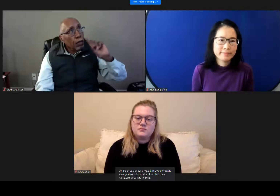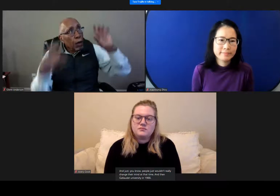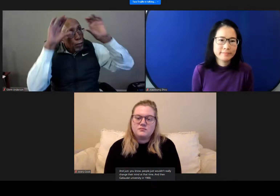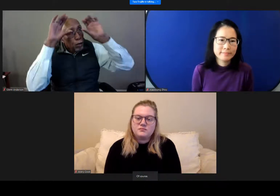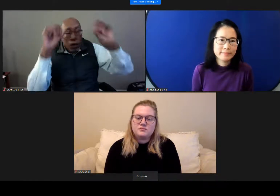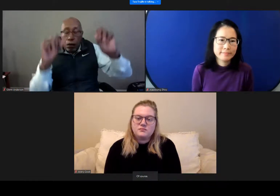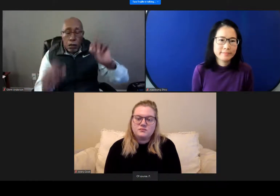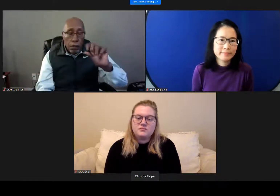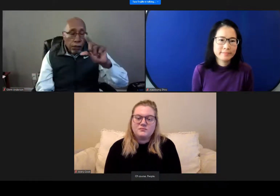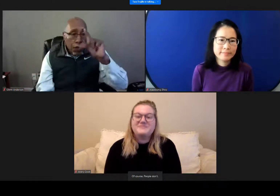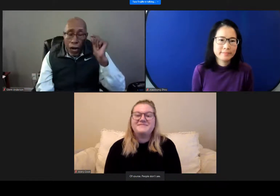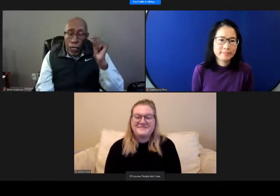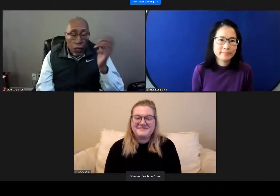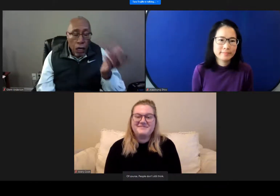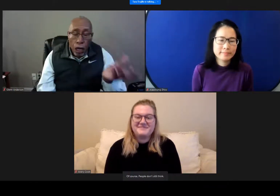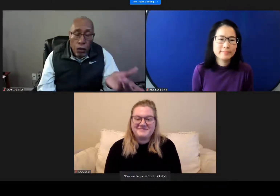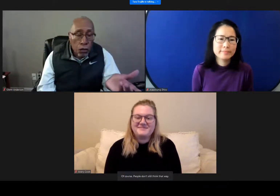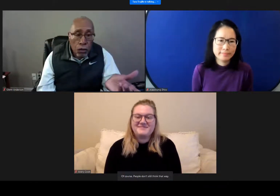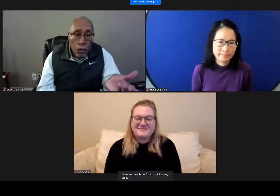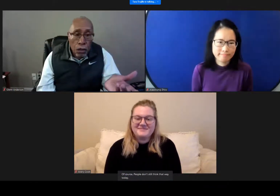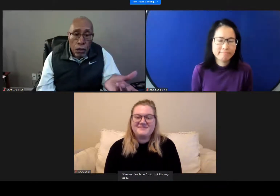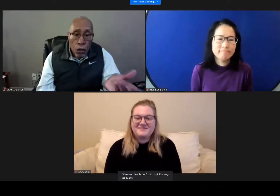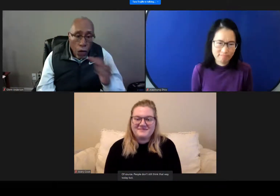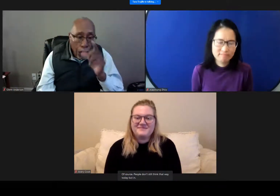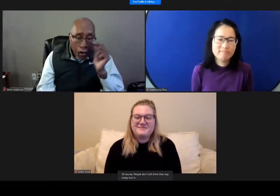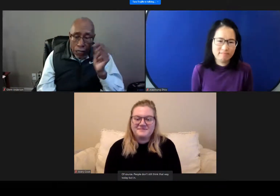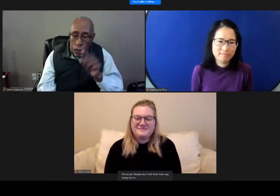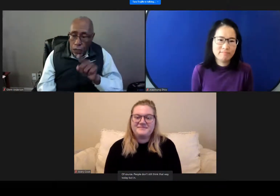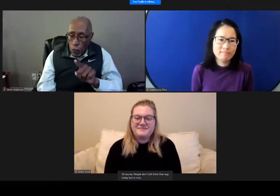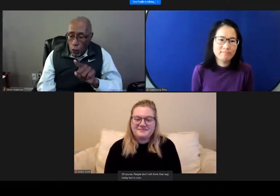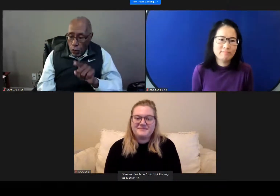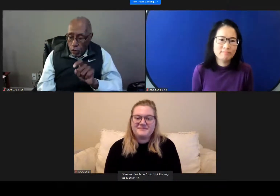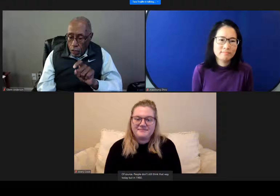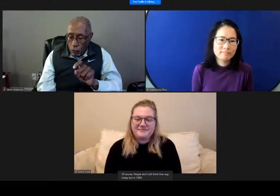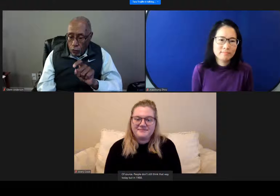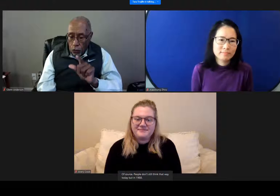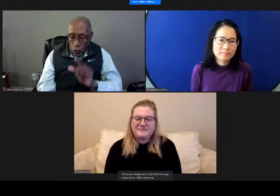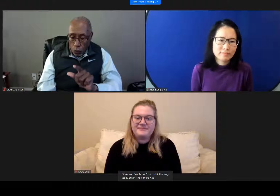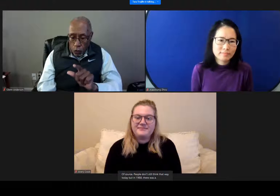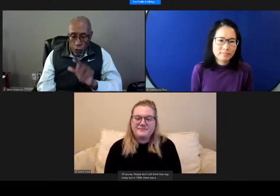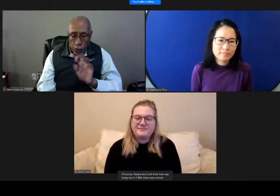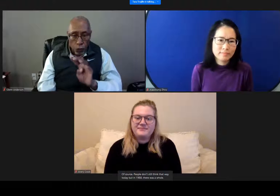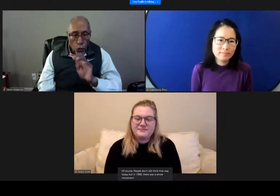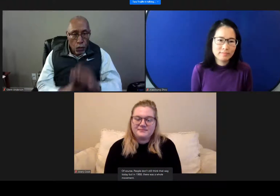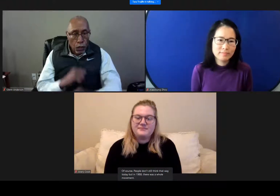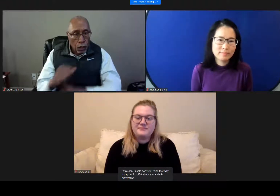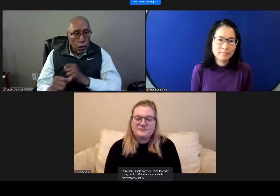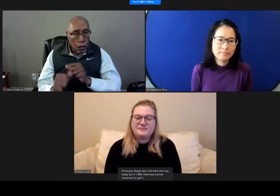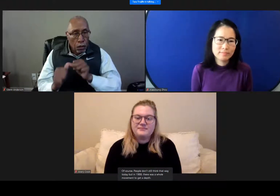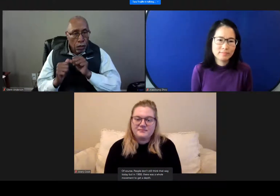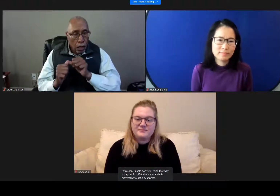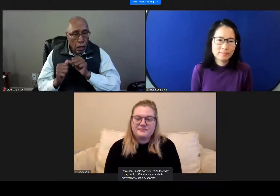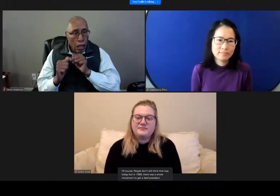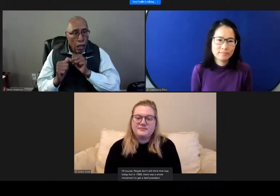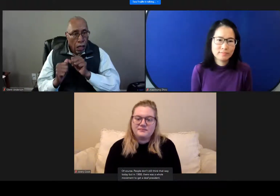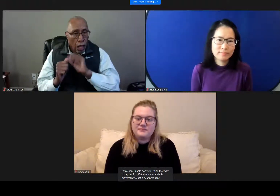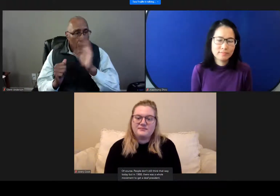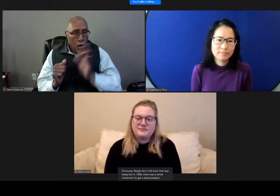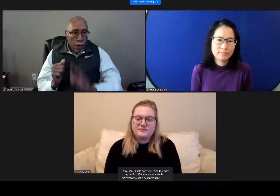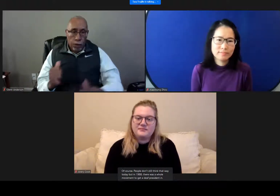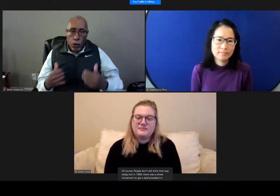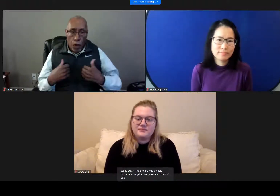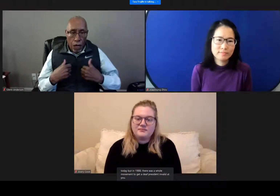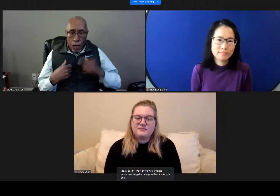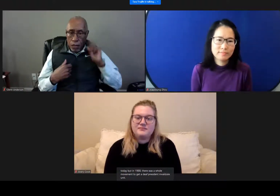of course, people don't still think that way today, but in 1988, there was the whole movement to get a deaf president in